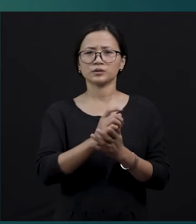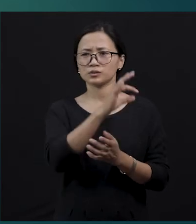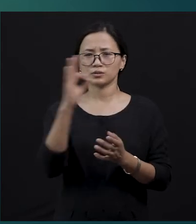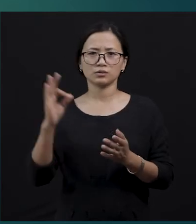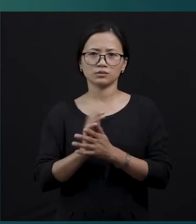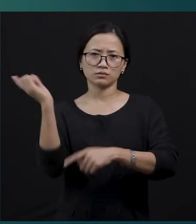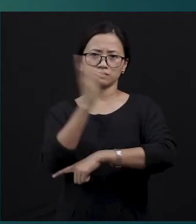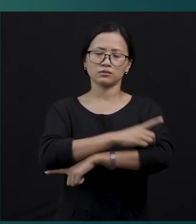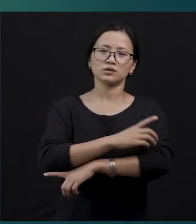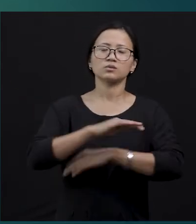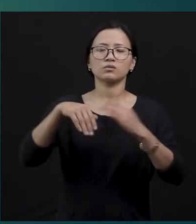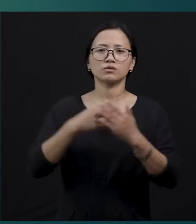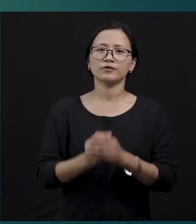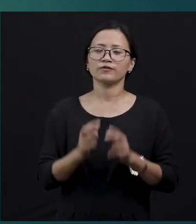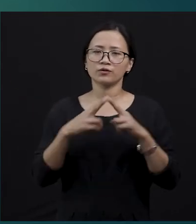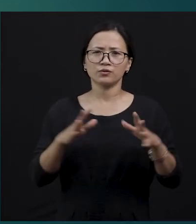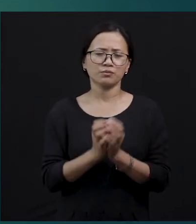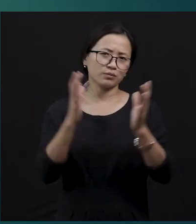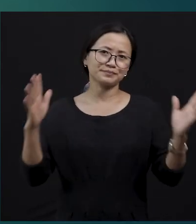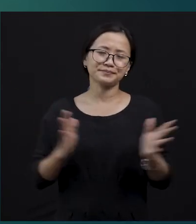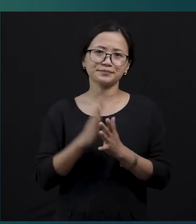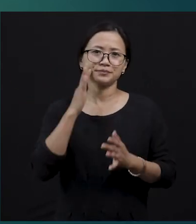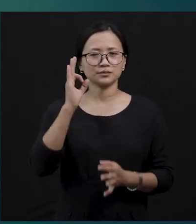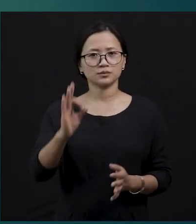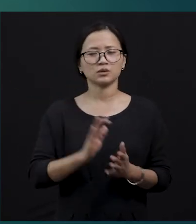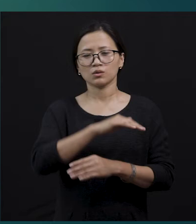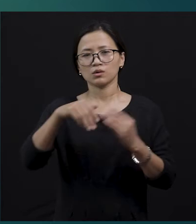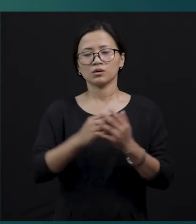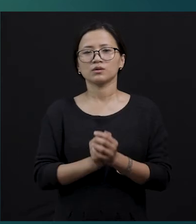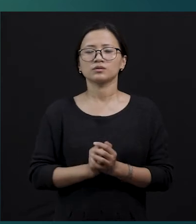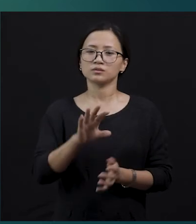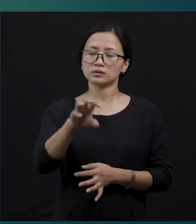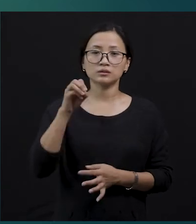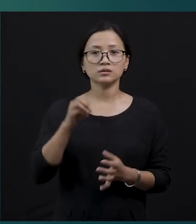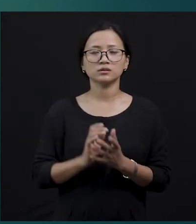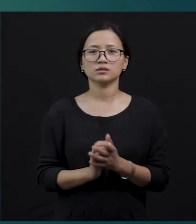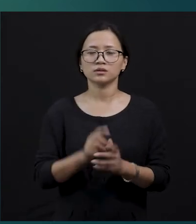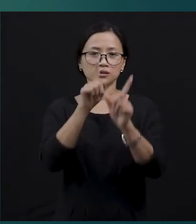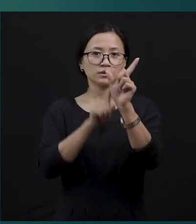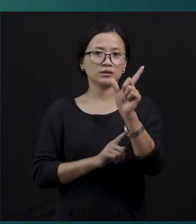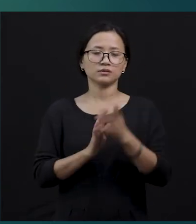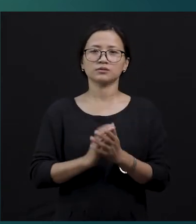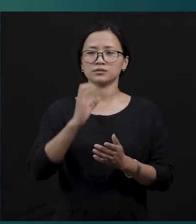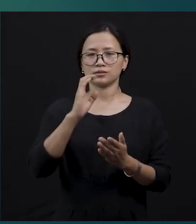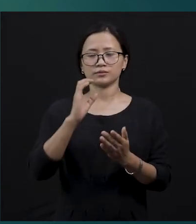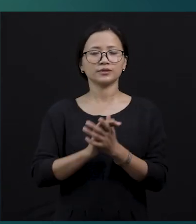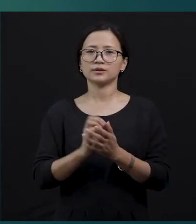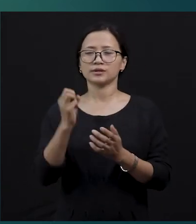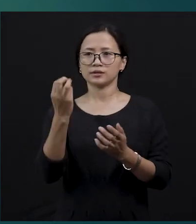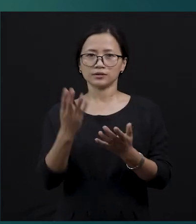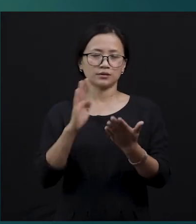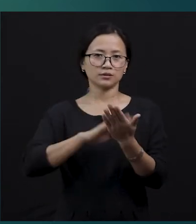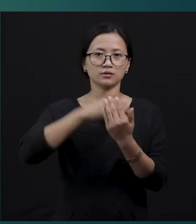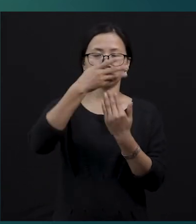days, all these things are very much important, right? And this all you get it in a yearly calendar. Do you